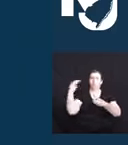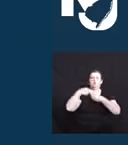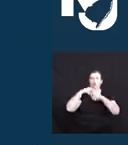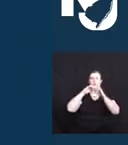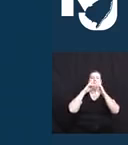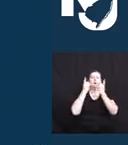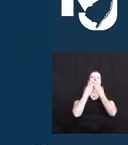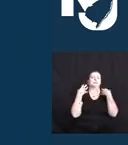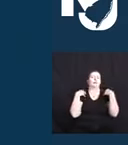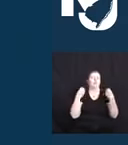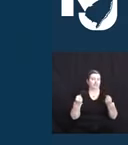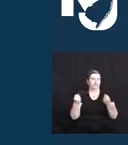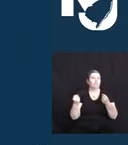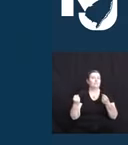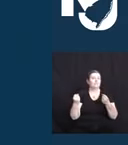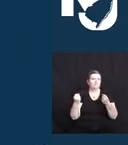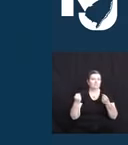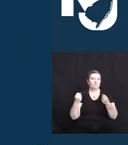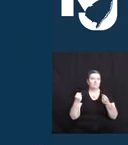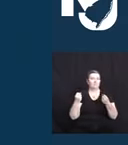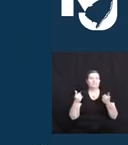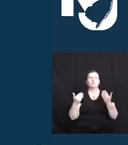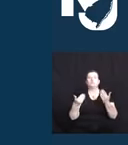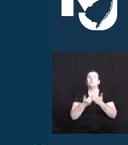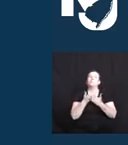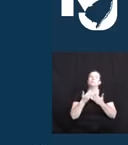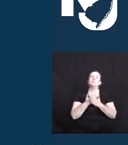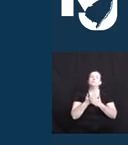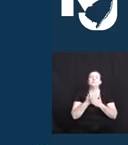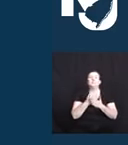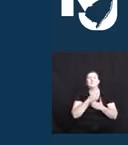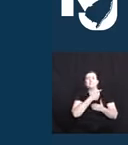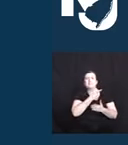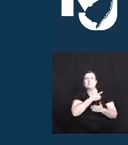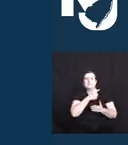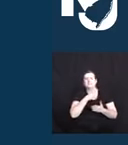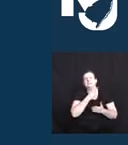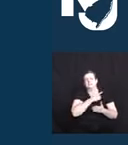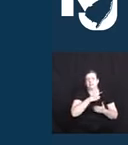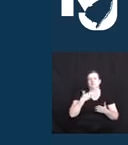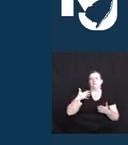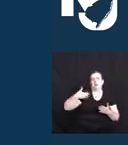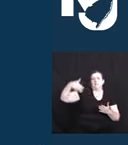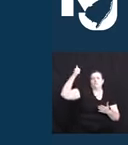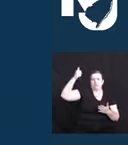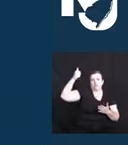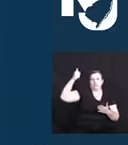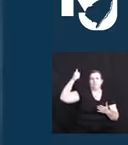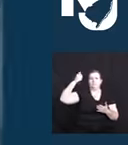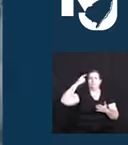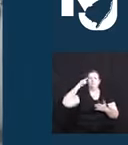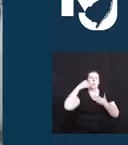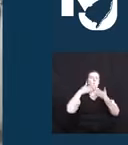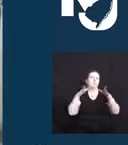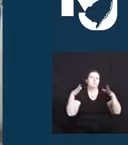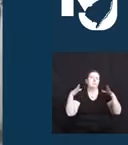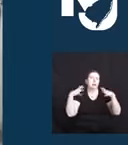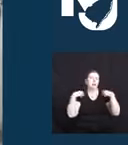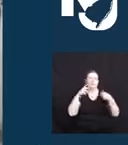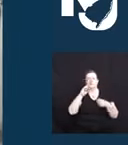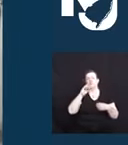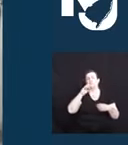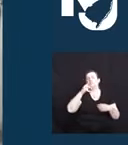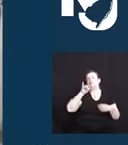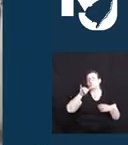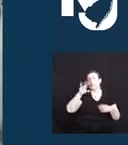permanently as the new Deputy Commissioner of Public Health Services. Dr. Adenaro heard the state's